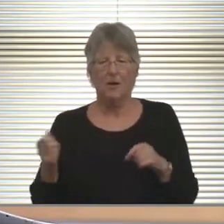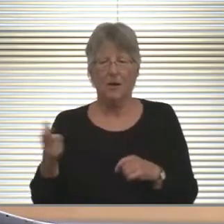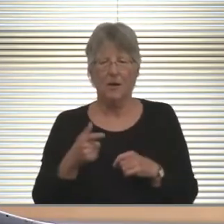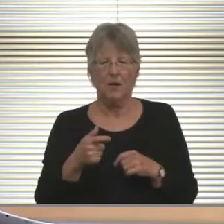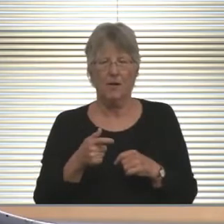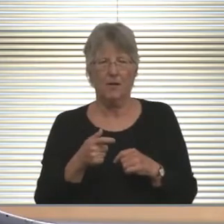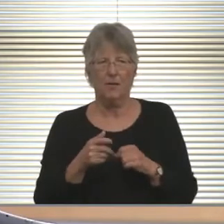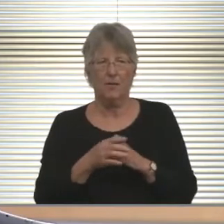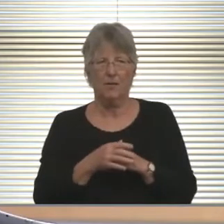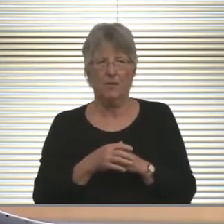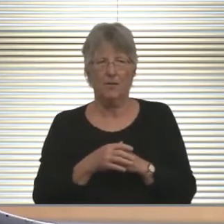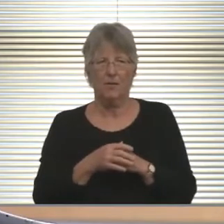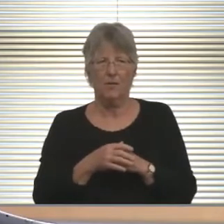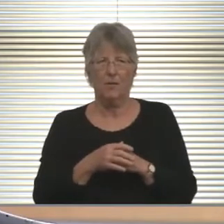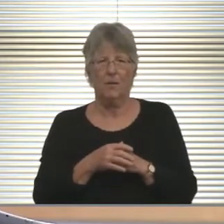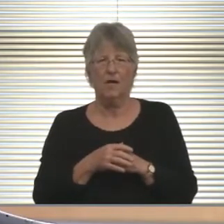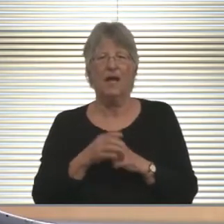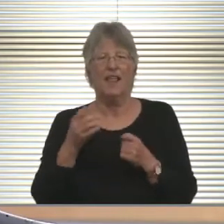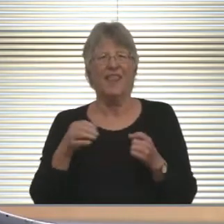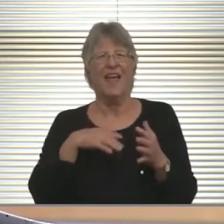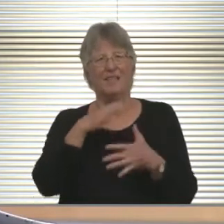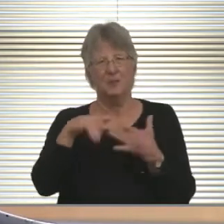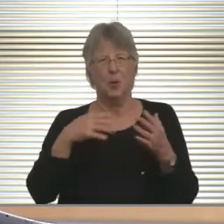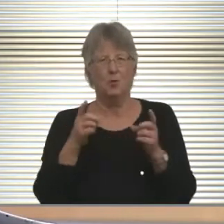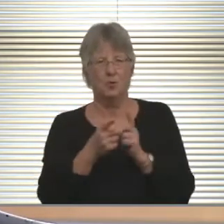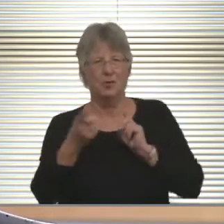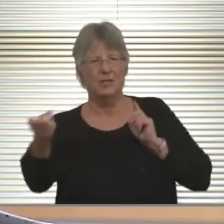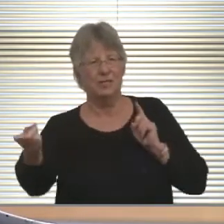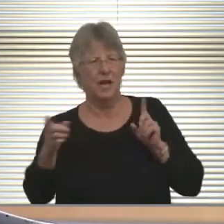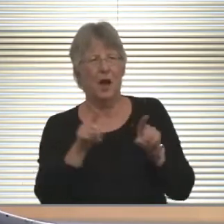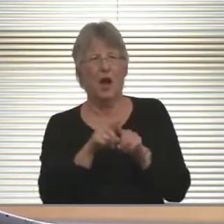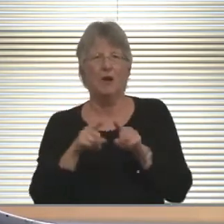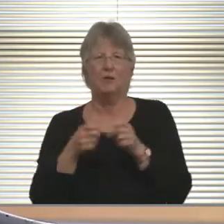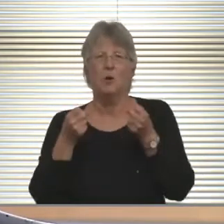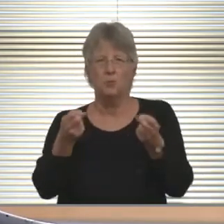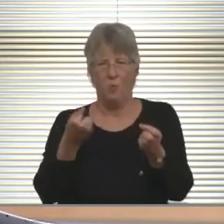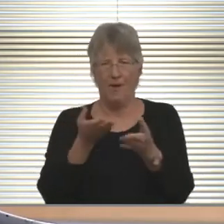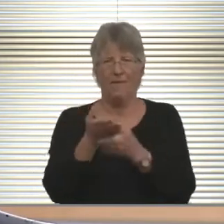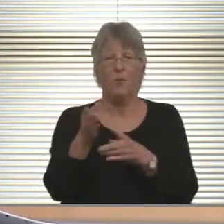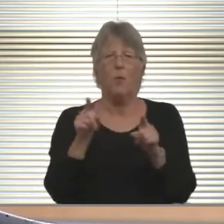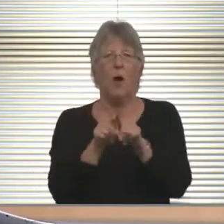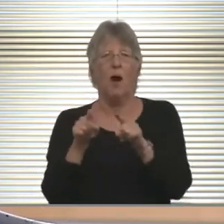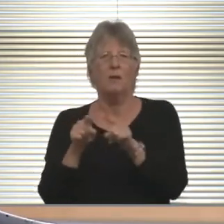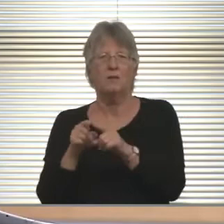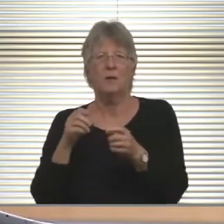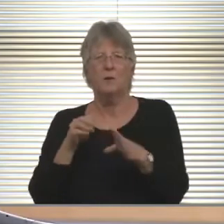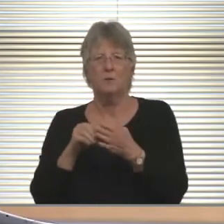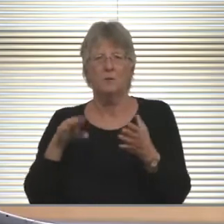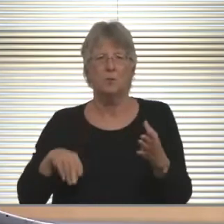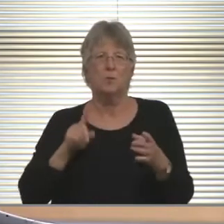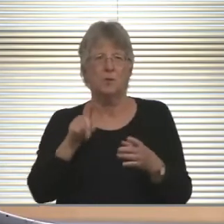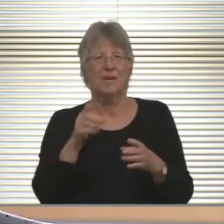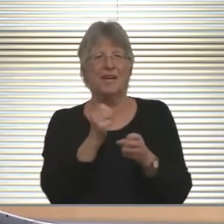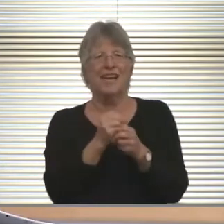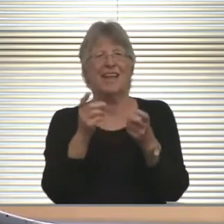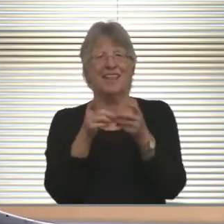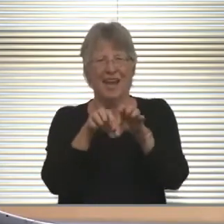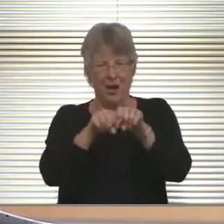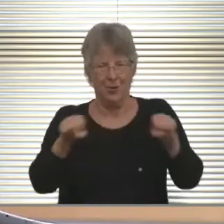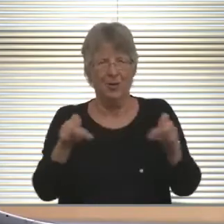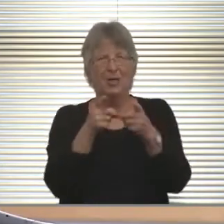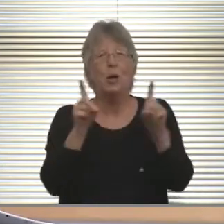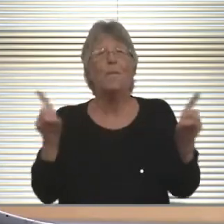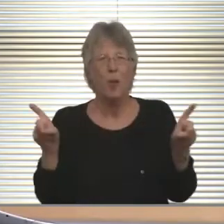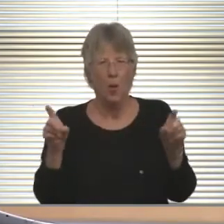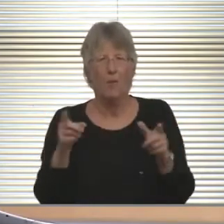was social distance, as they also did a drive-through manner where the students would drive up and pick up their diplomas. Our staff members celebrated